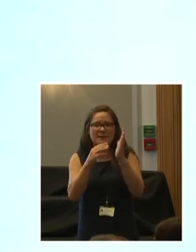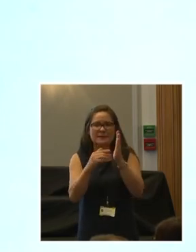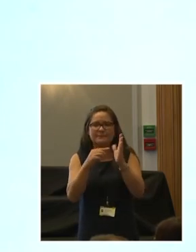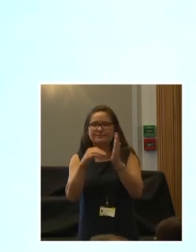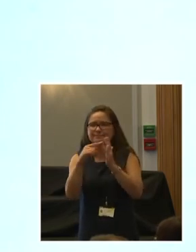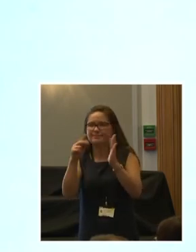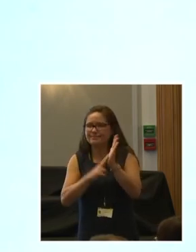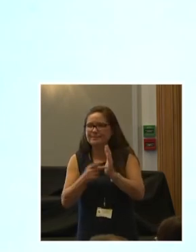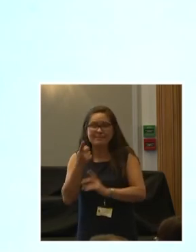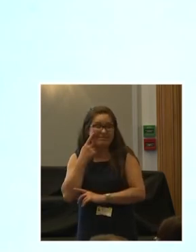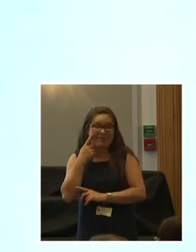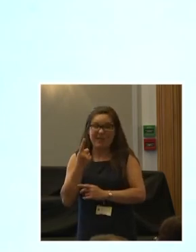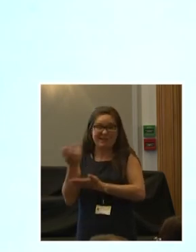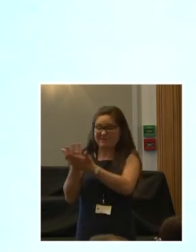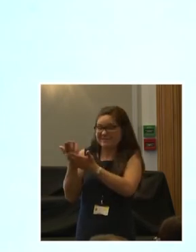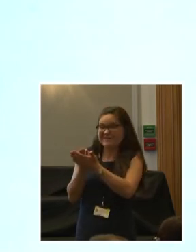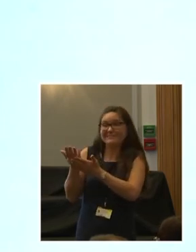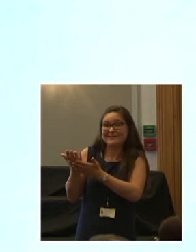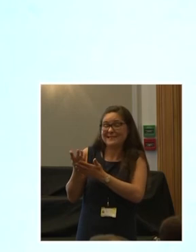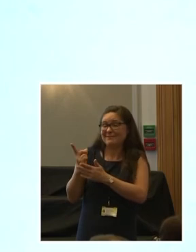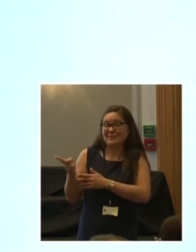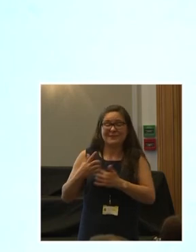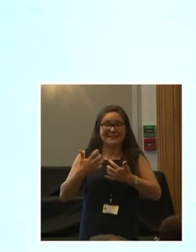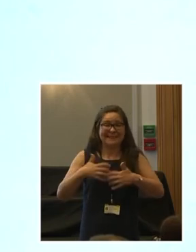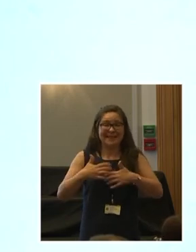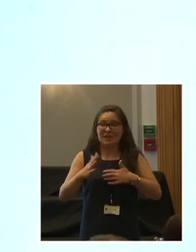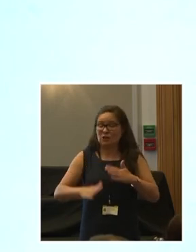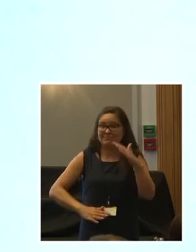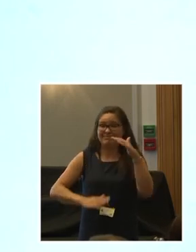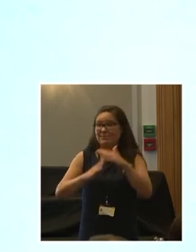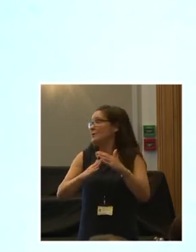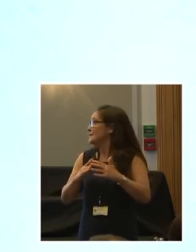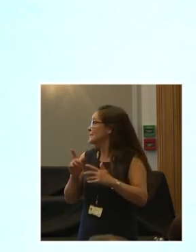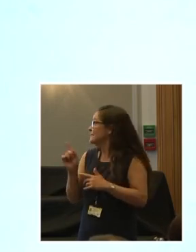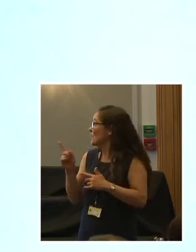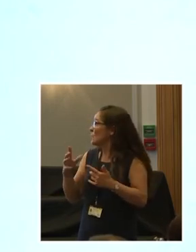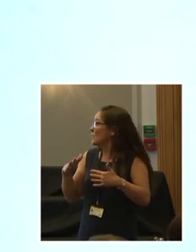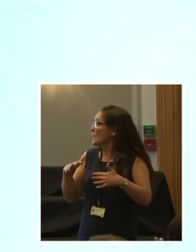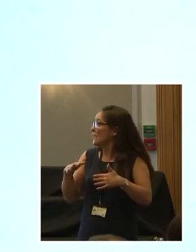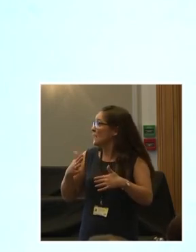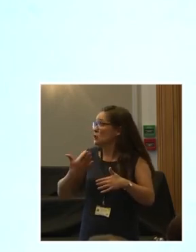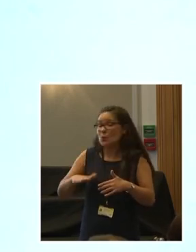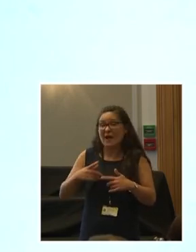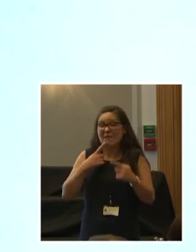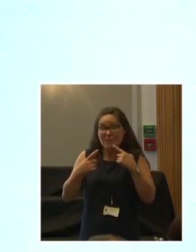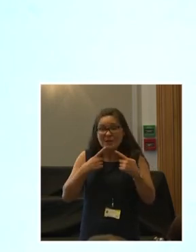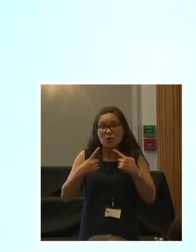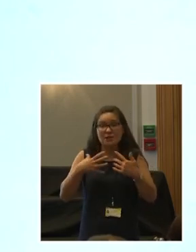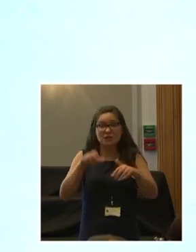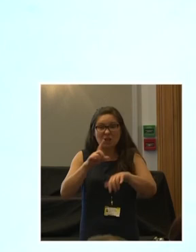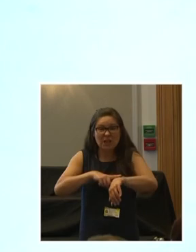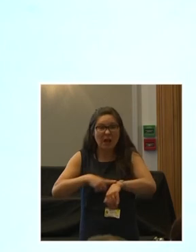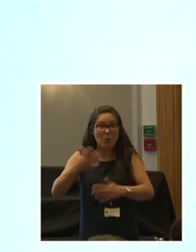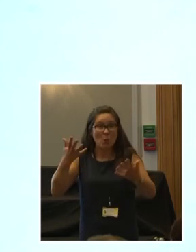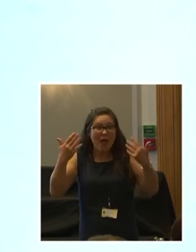the great thing they do, just top level, is fantastic clock, just asking for time, your information, the weather, and now even